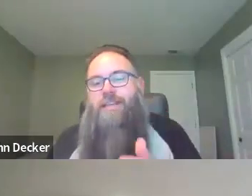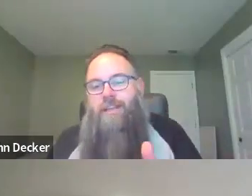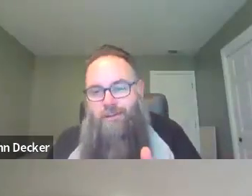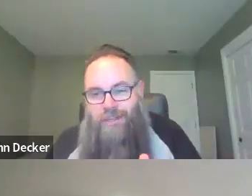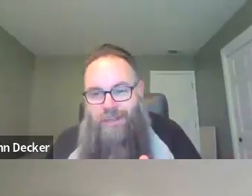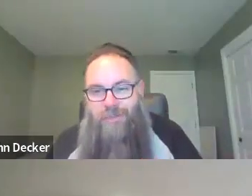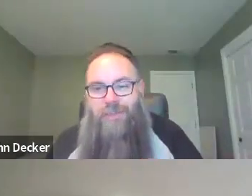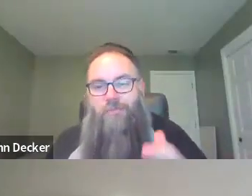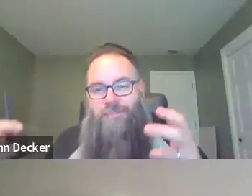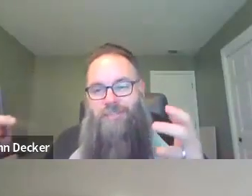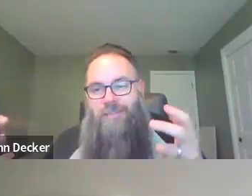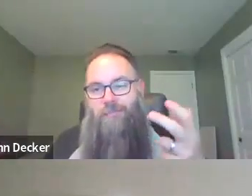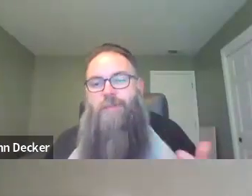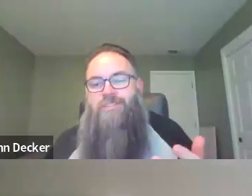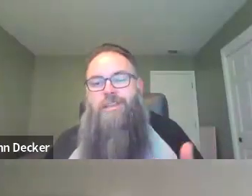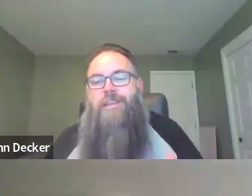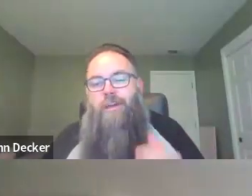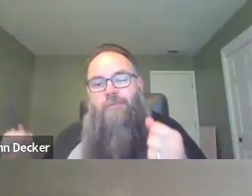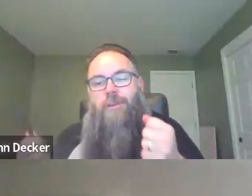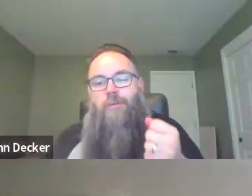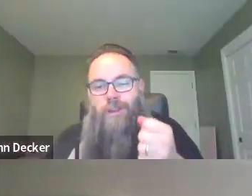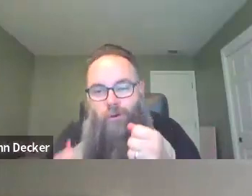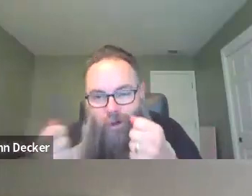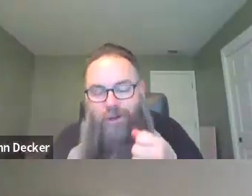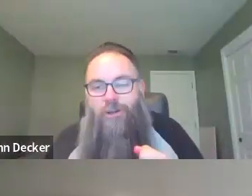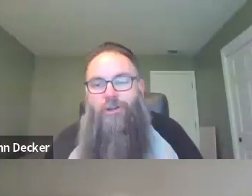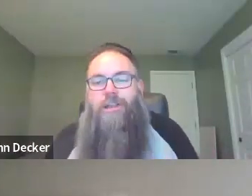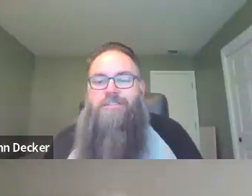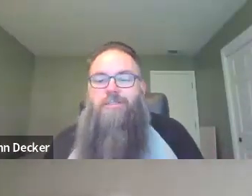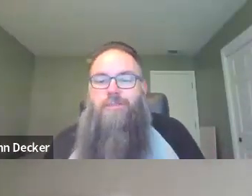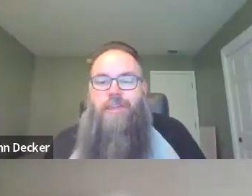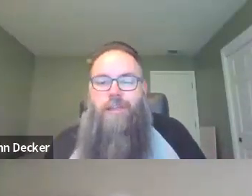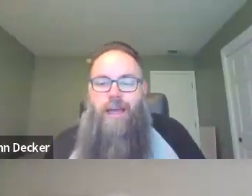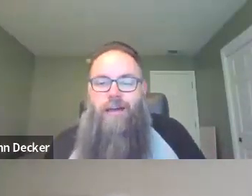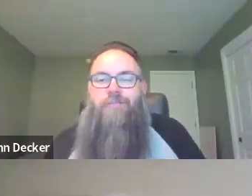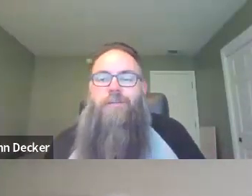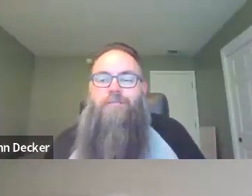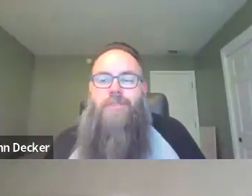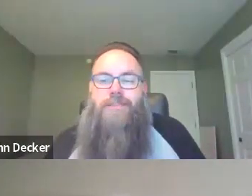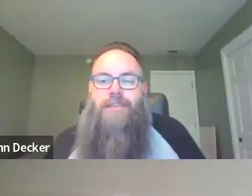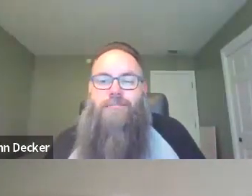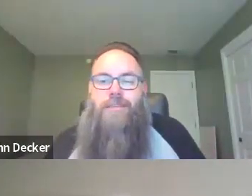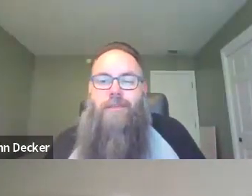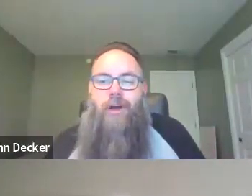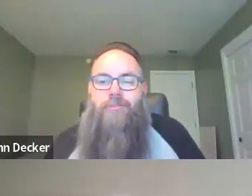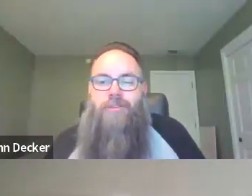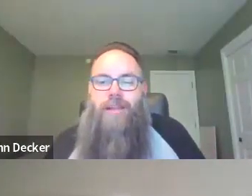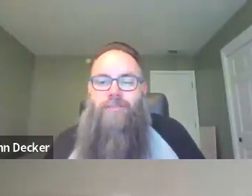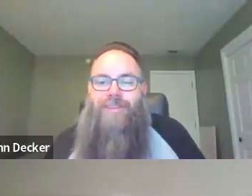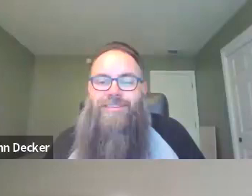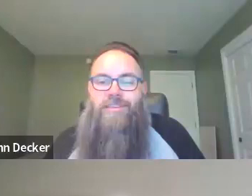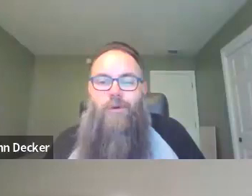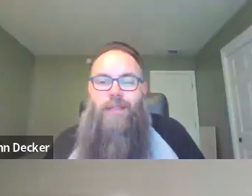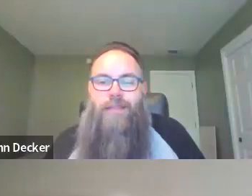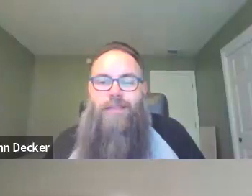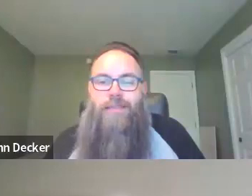those SIRs that come in and where we see the information and we really want to know what occurred. And so being able to have the DSPs have the opportunity to have